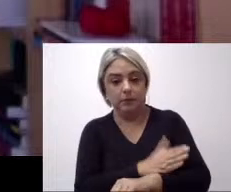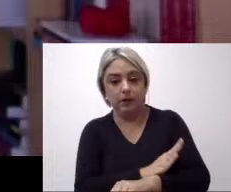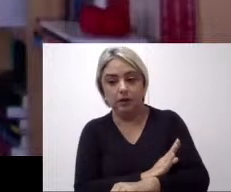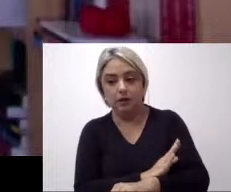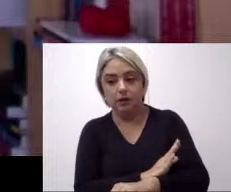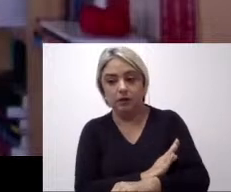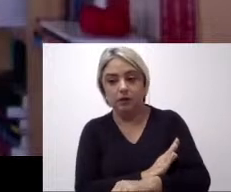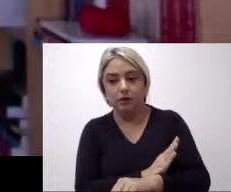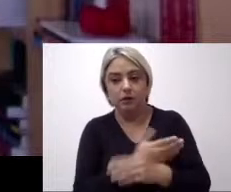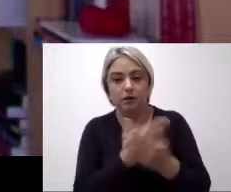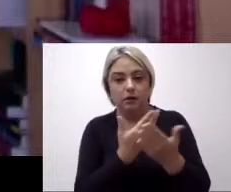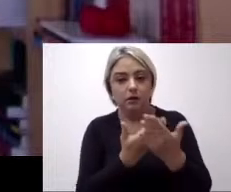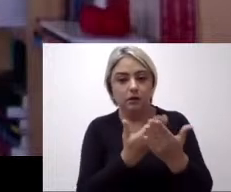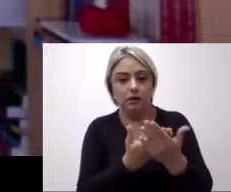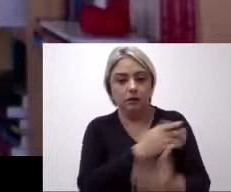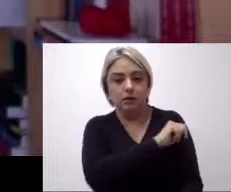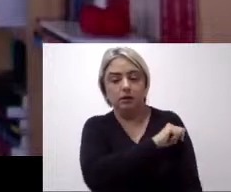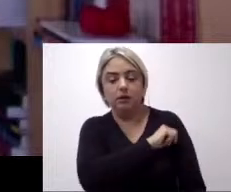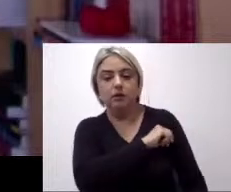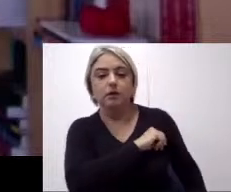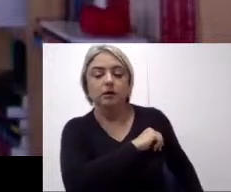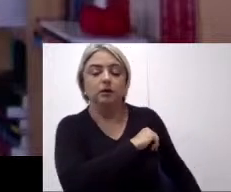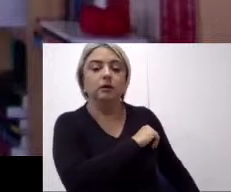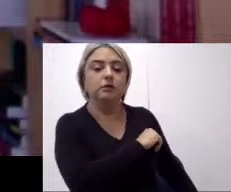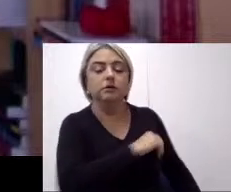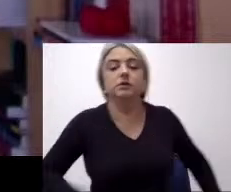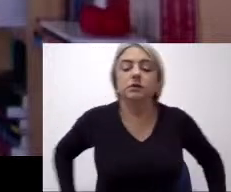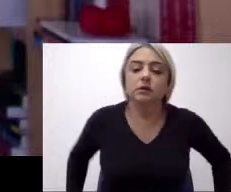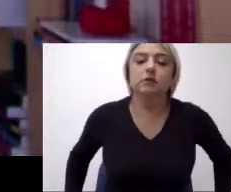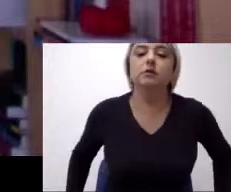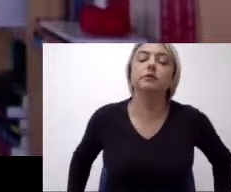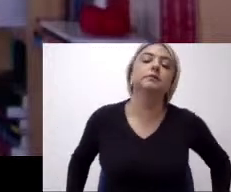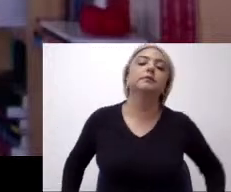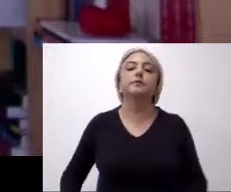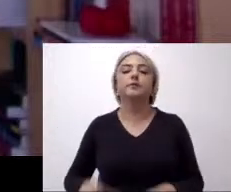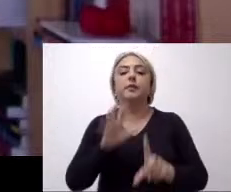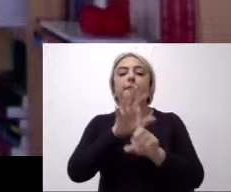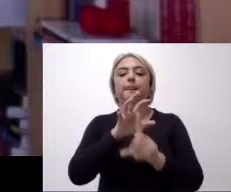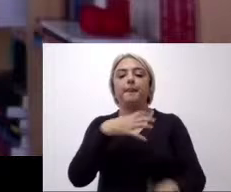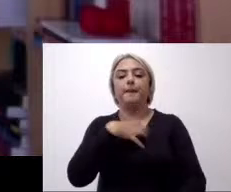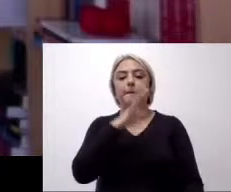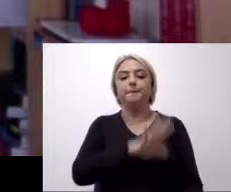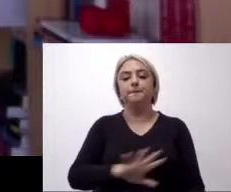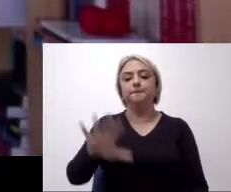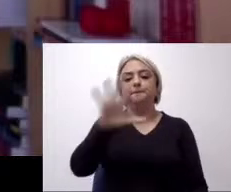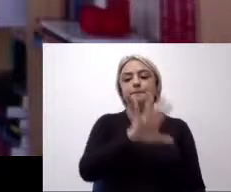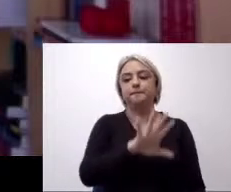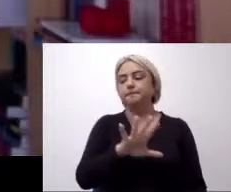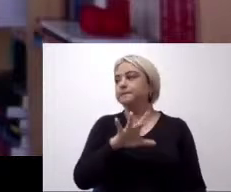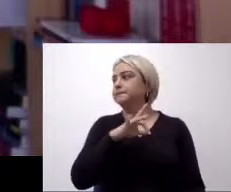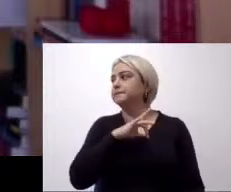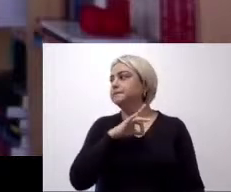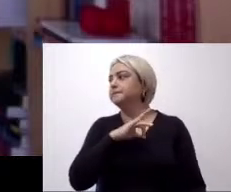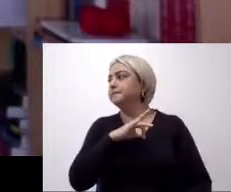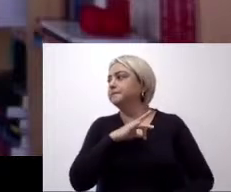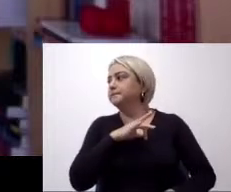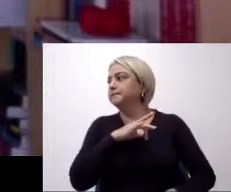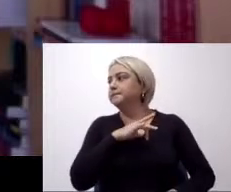approach. And there was also the question in French on the diffusion to the